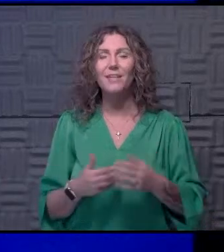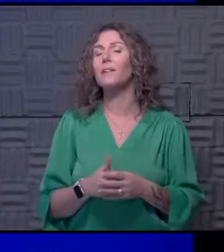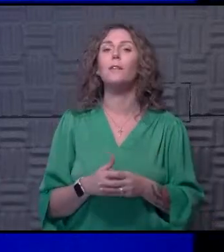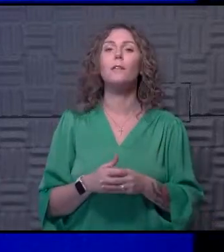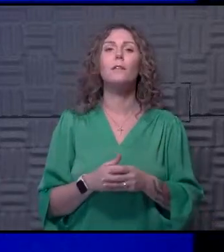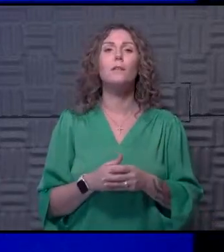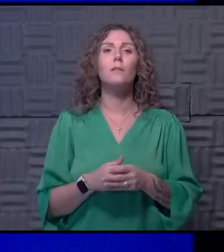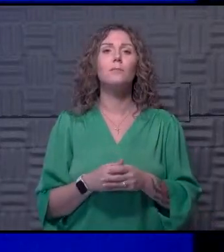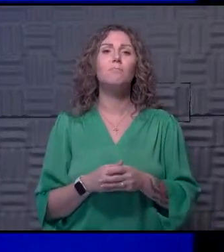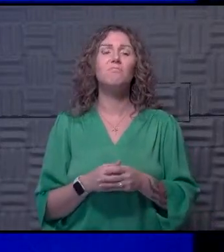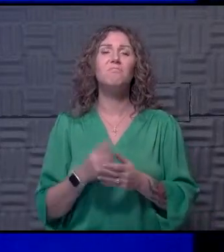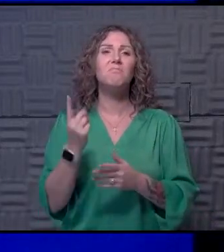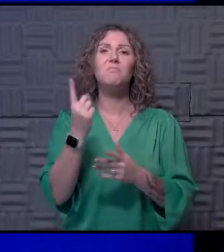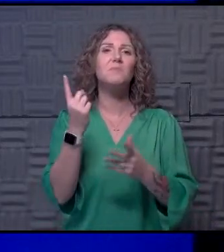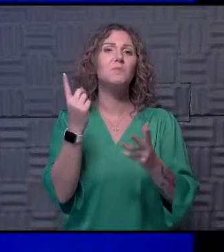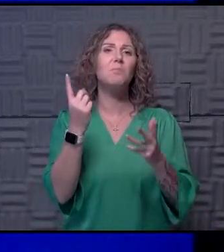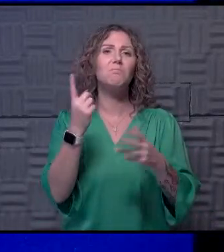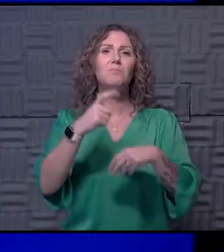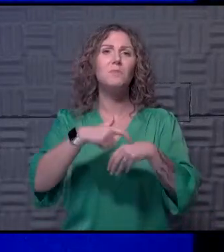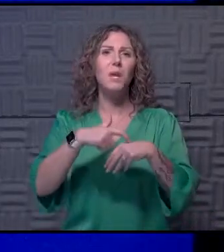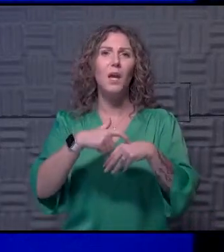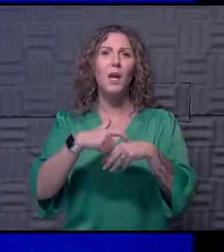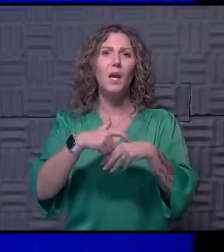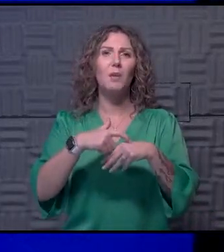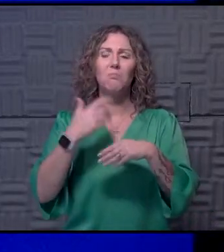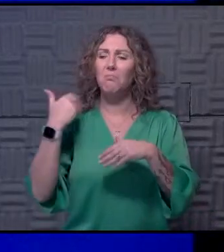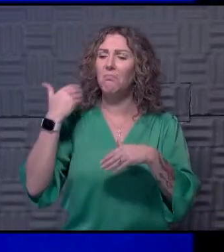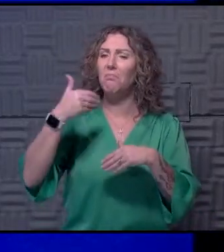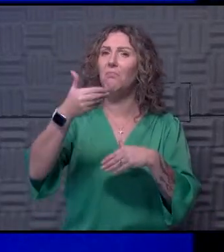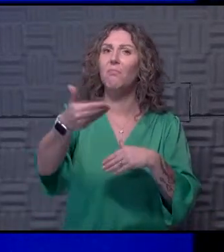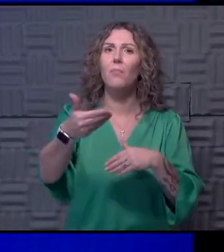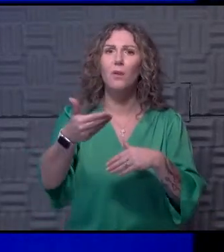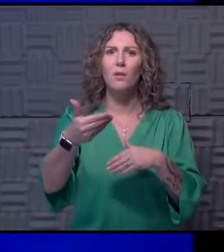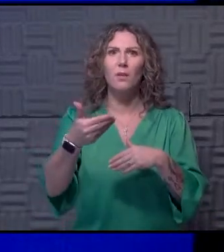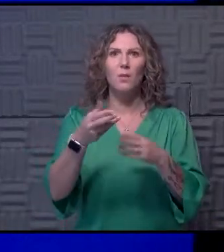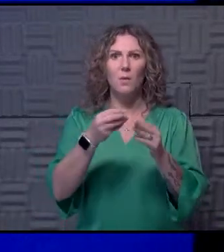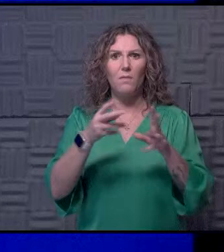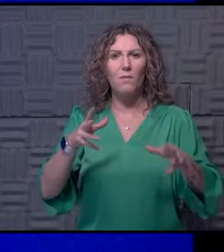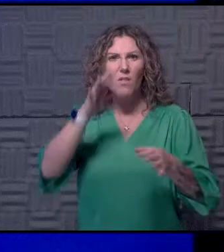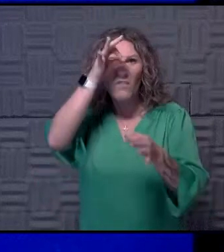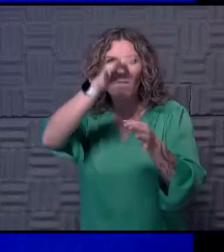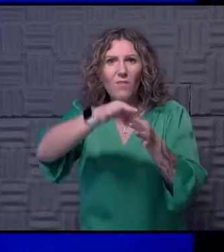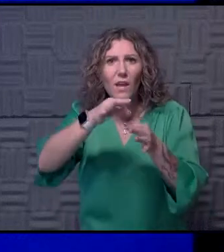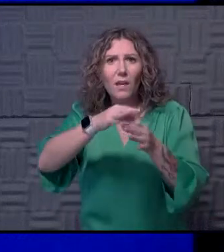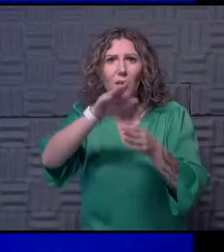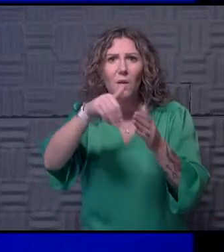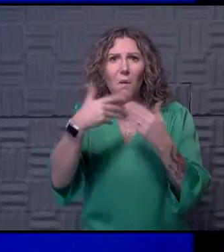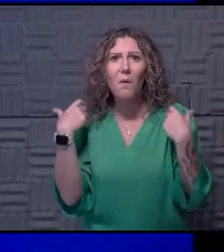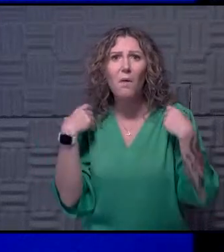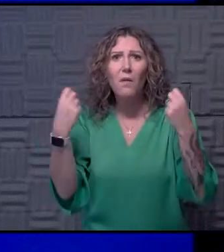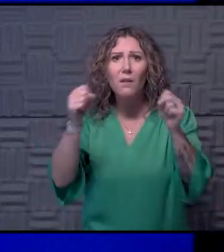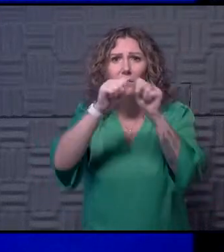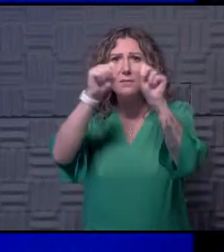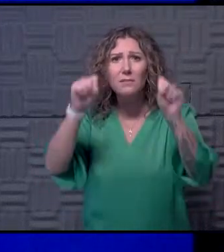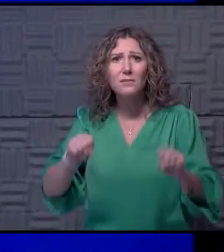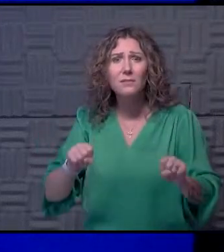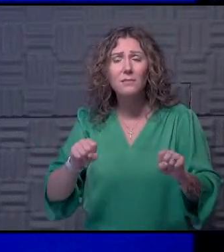Someplace along the way, we've started to lose faith in our public institutions. But here's what I